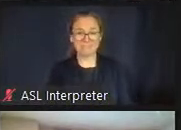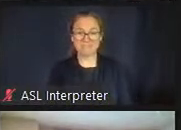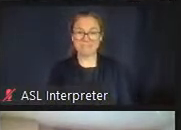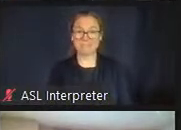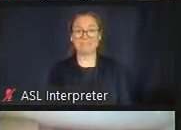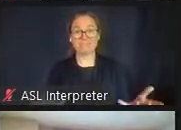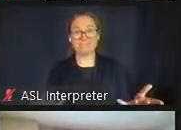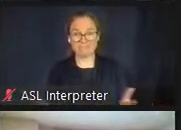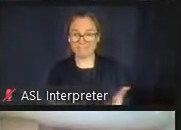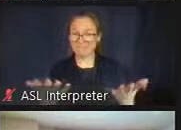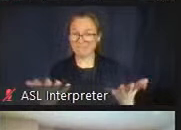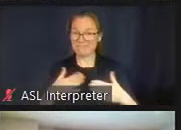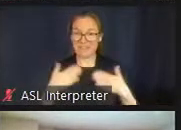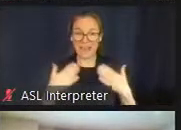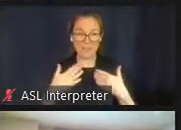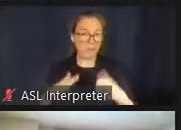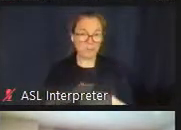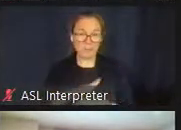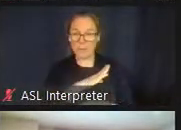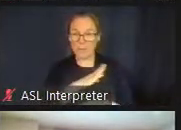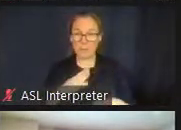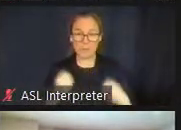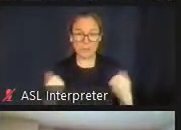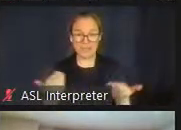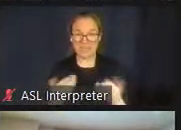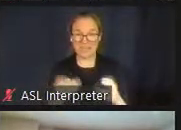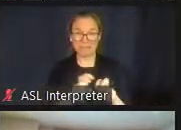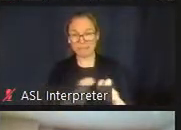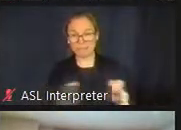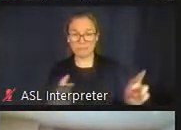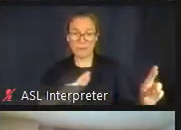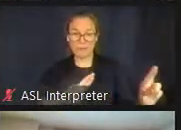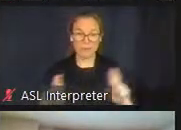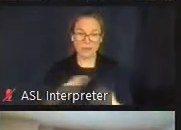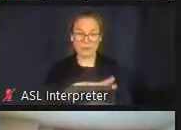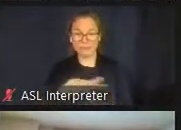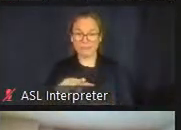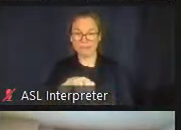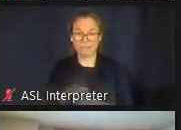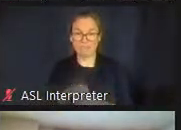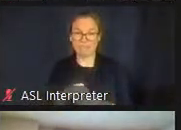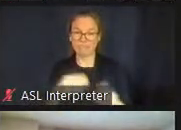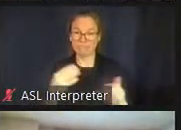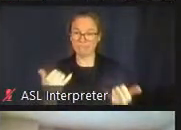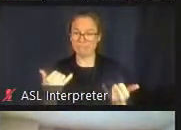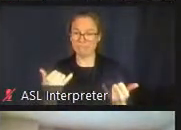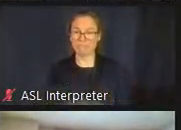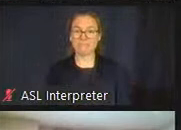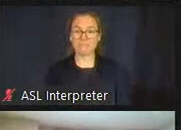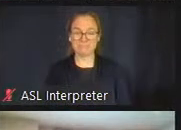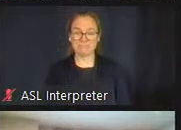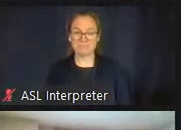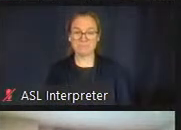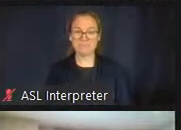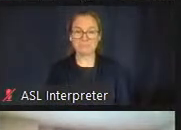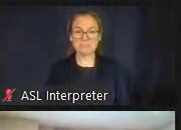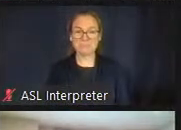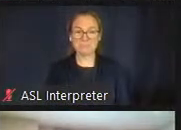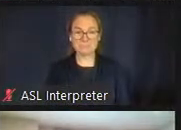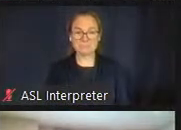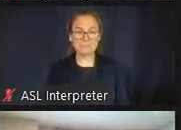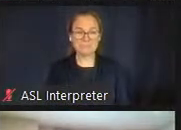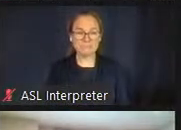Commissioners present and ready to participate in today's town hall meeting. So thank you, and we're going to hear more from you as